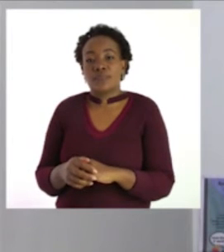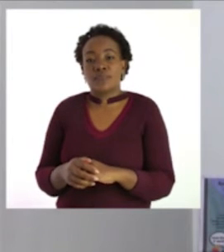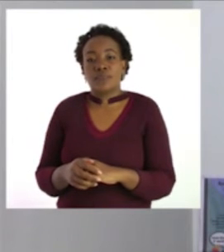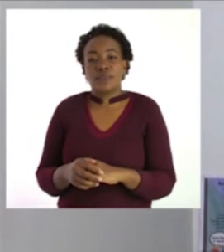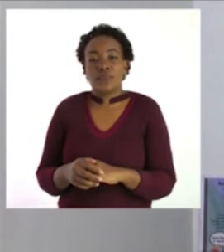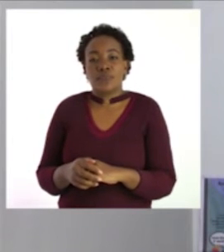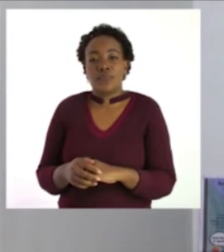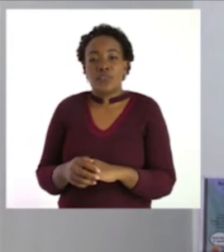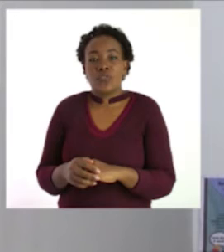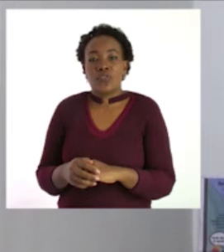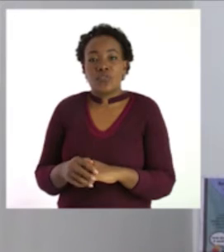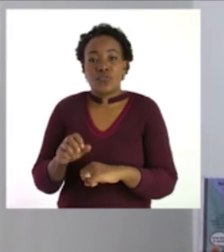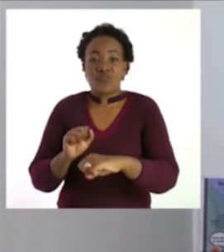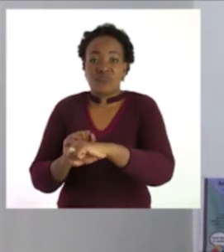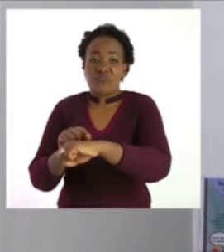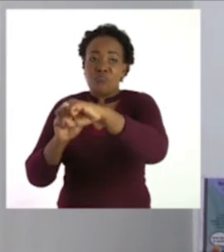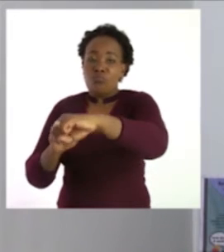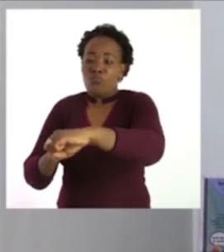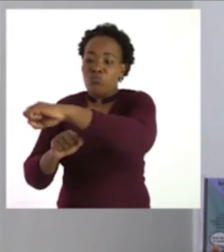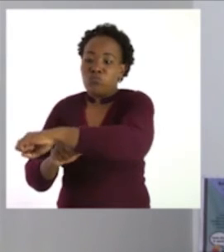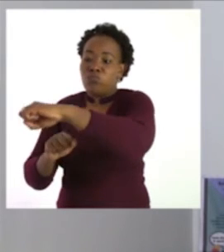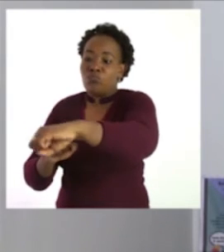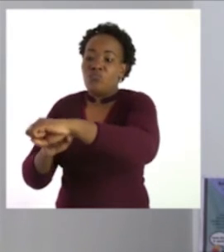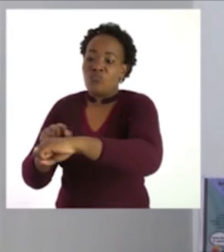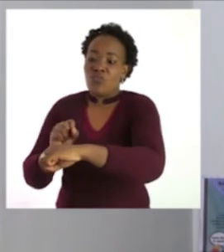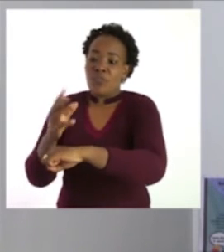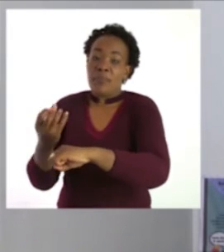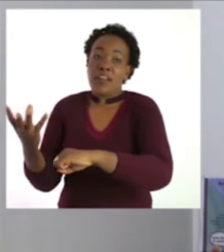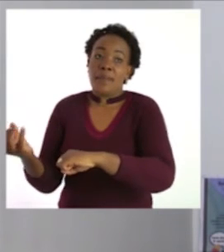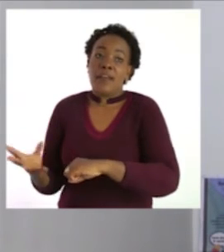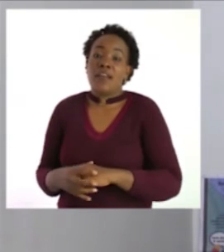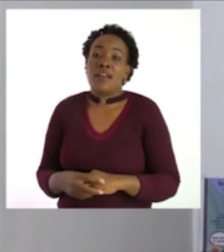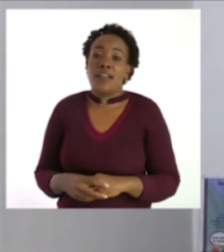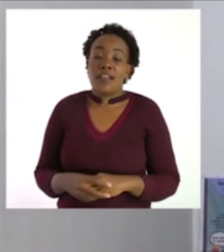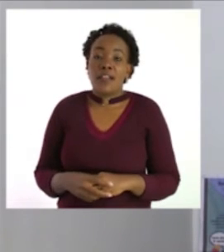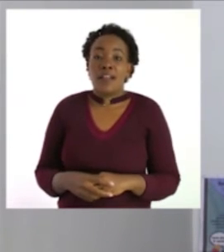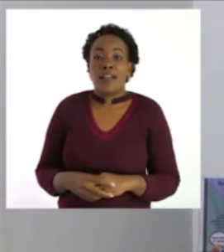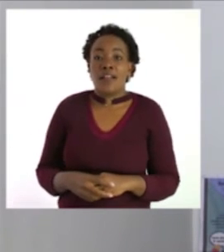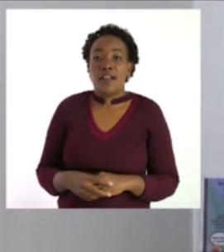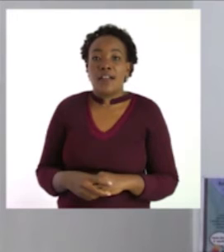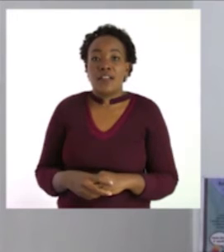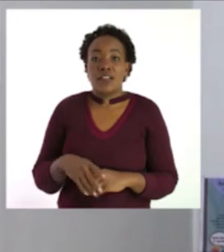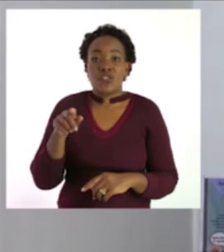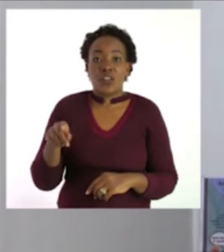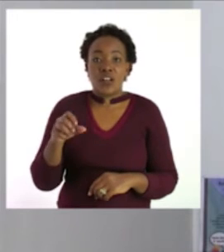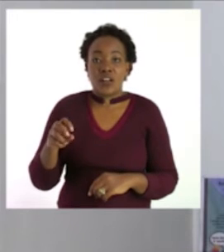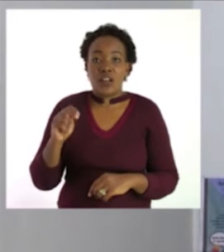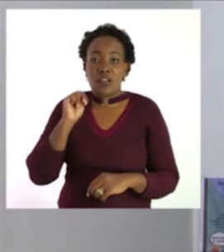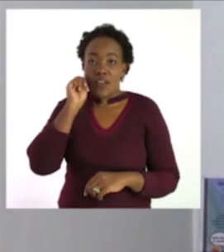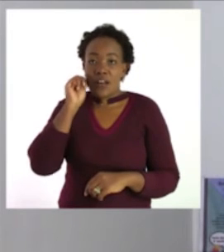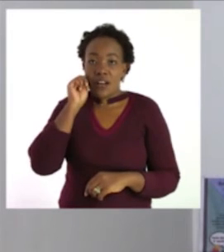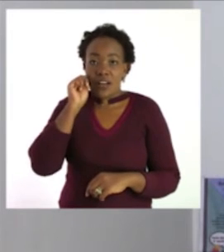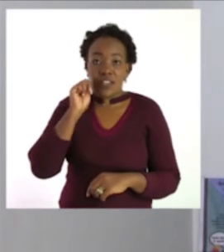The rocks. Okay. So in this case, the word or the noun in